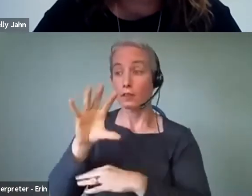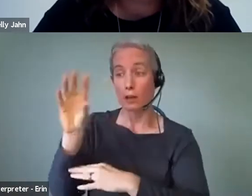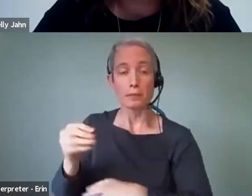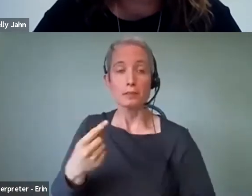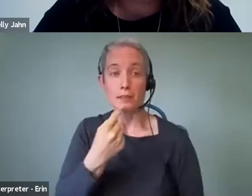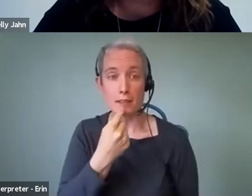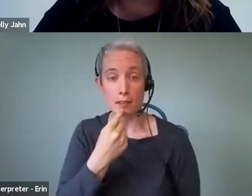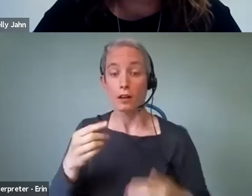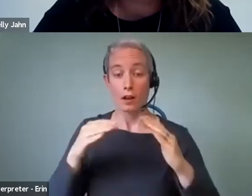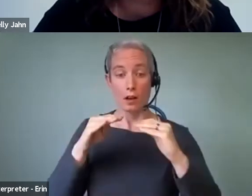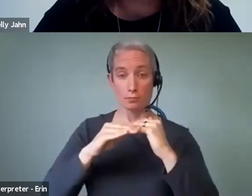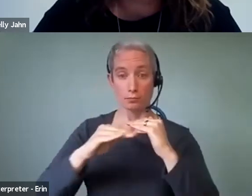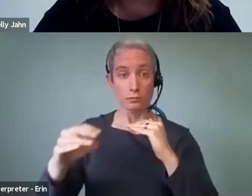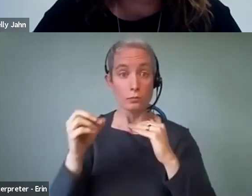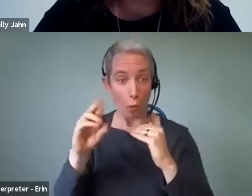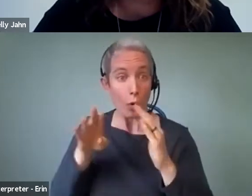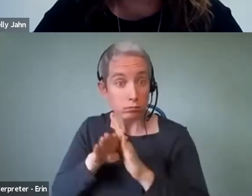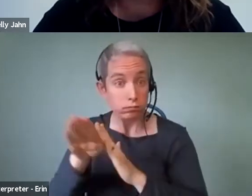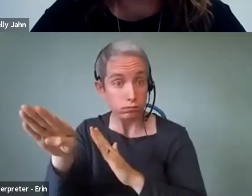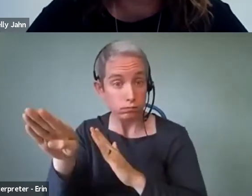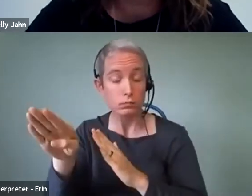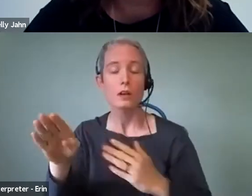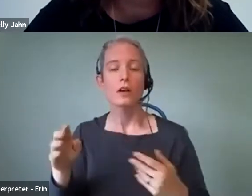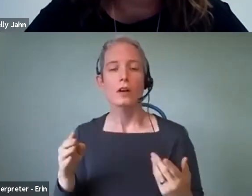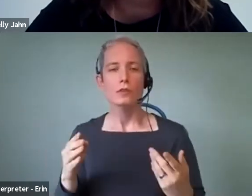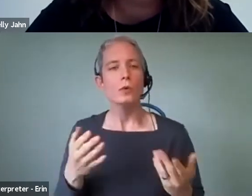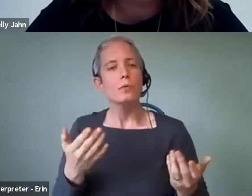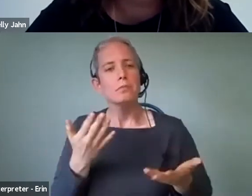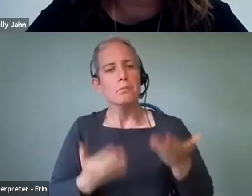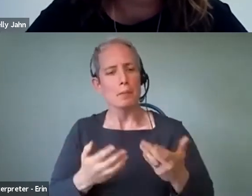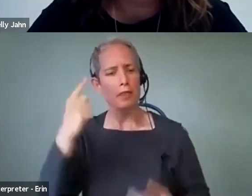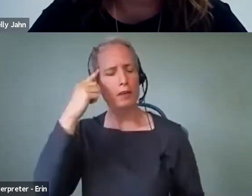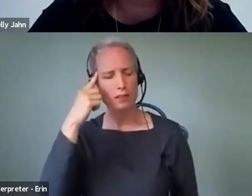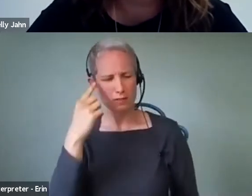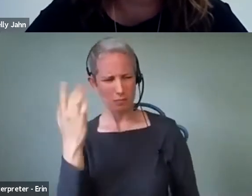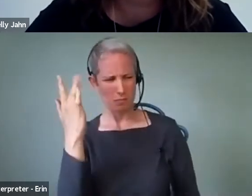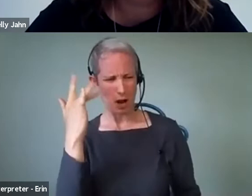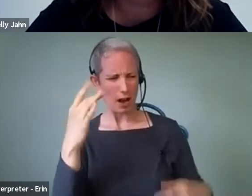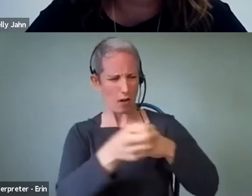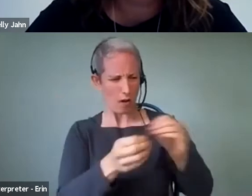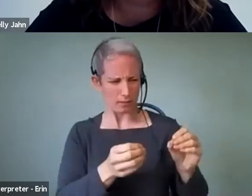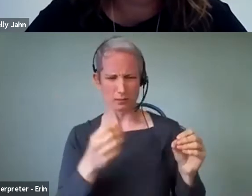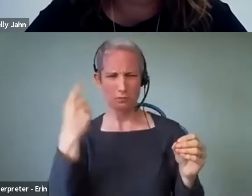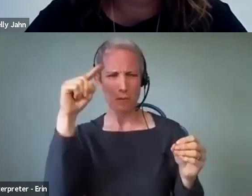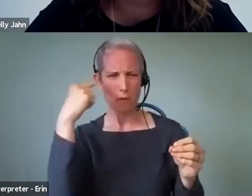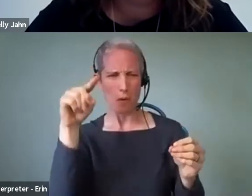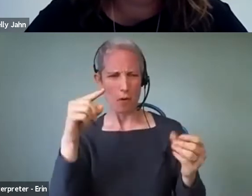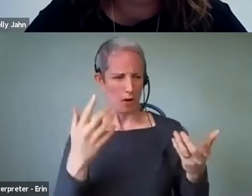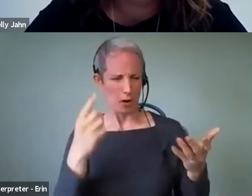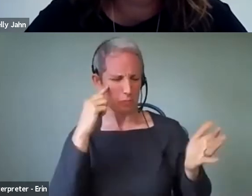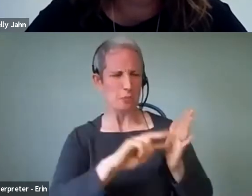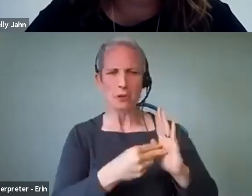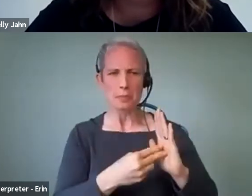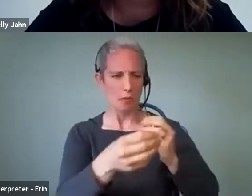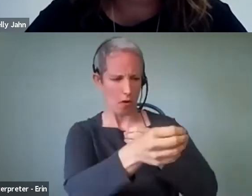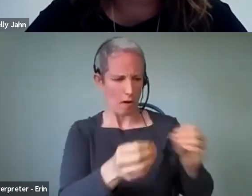do you need office? We do need office. This is not to say we don't need office, but to really question the purpose of office. I think that's what